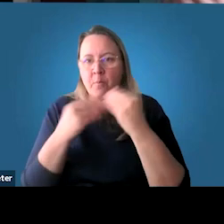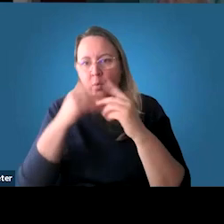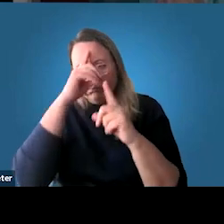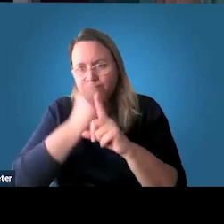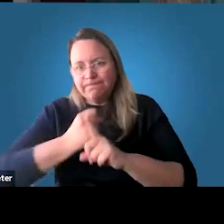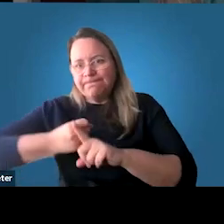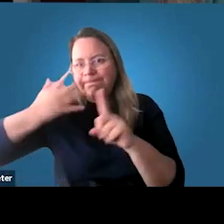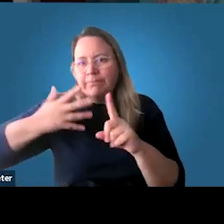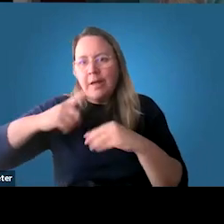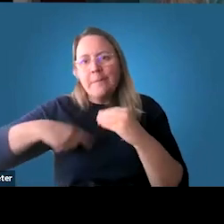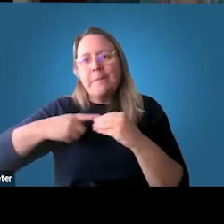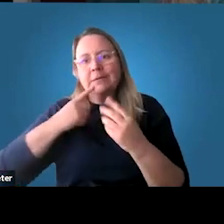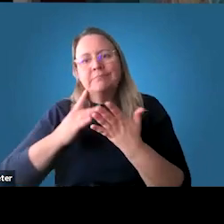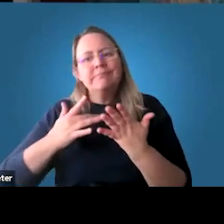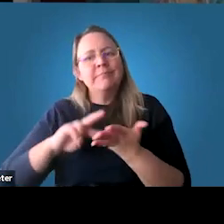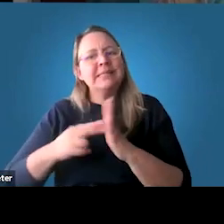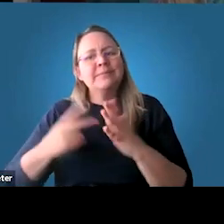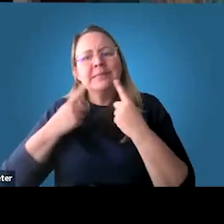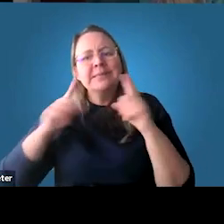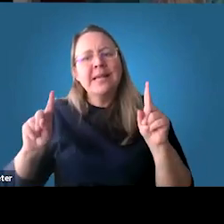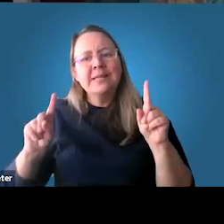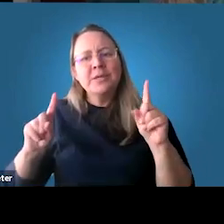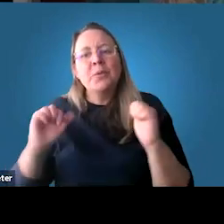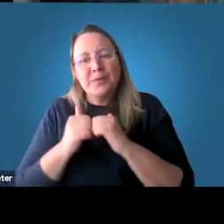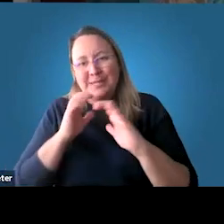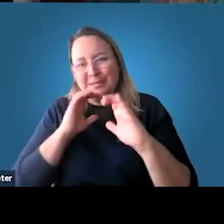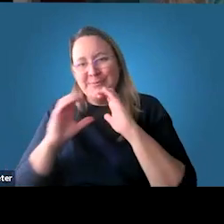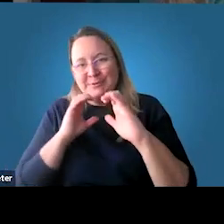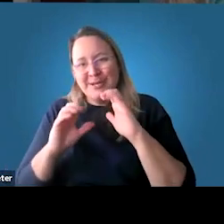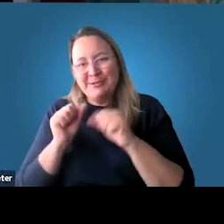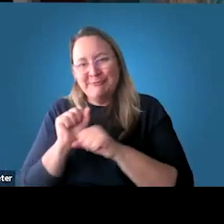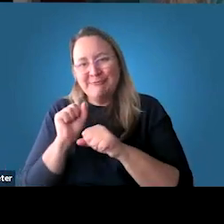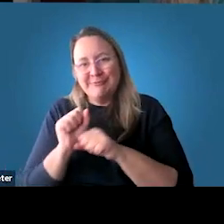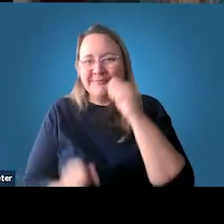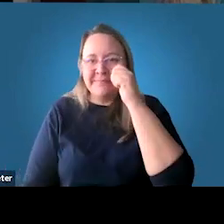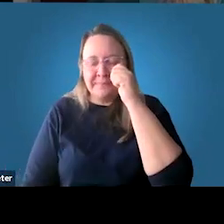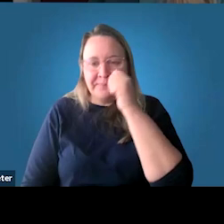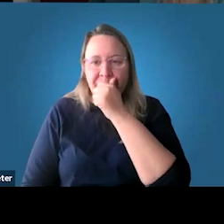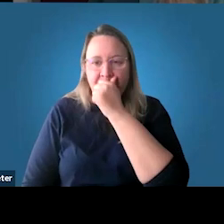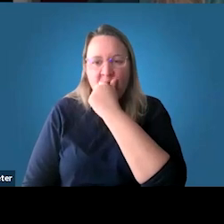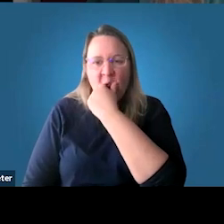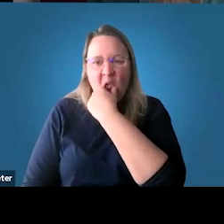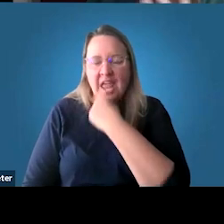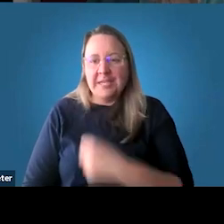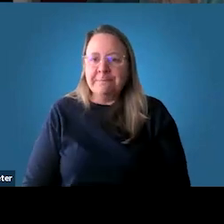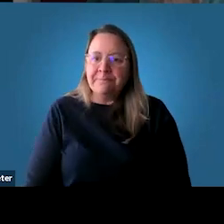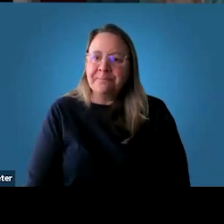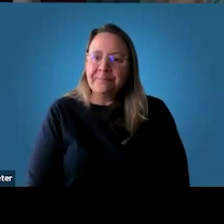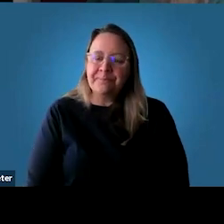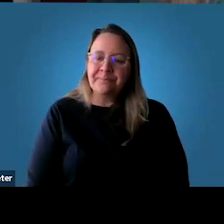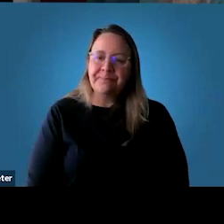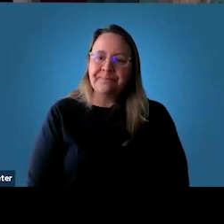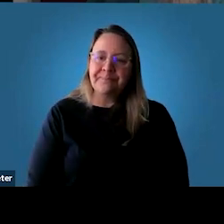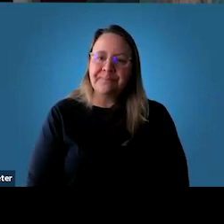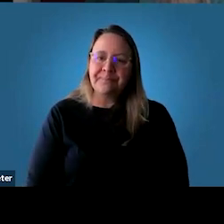about what it means to be successful with our communications efforts. To do that, it's helpful to bring